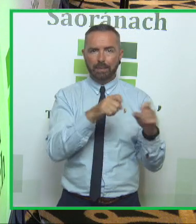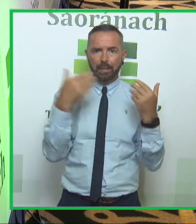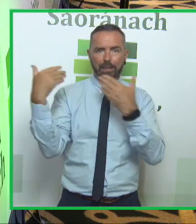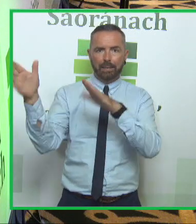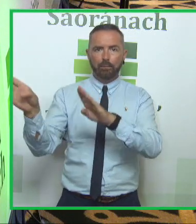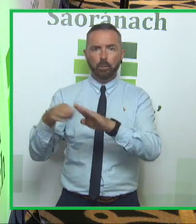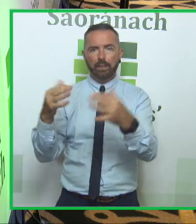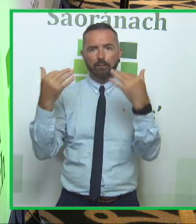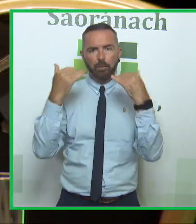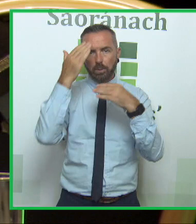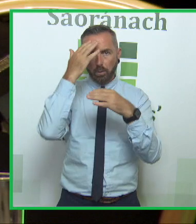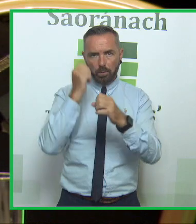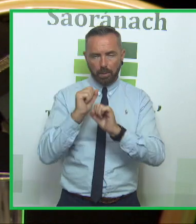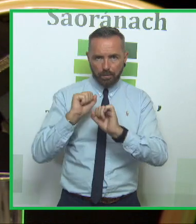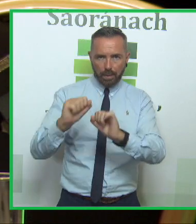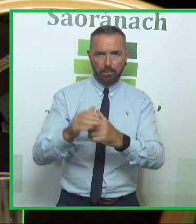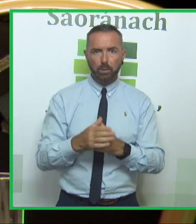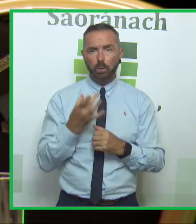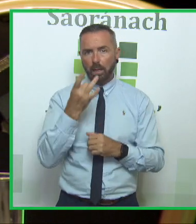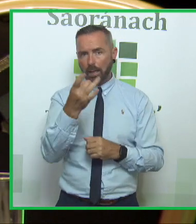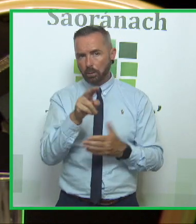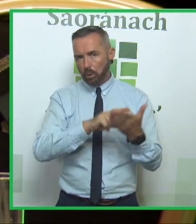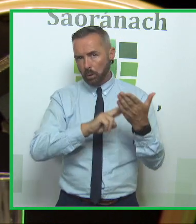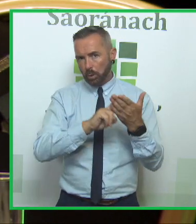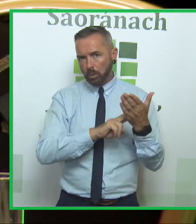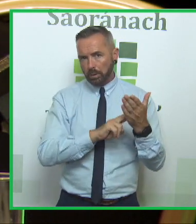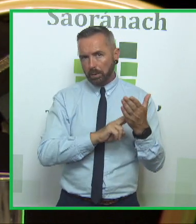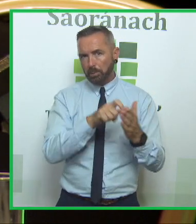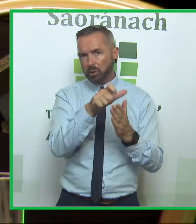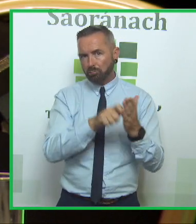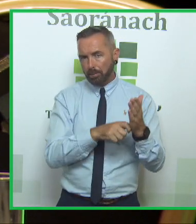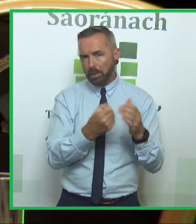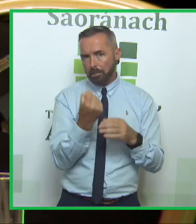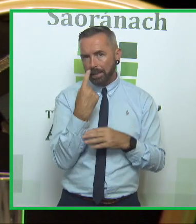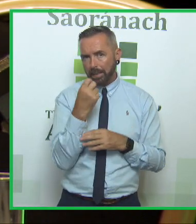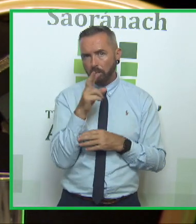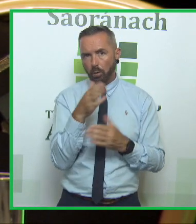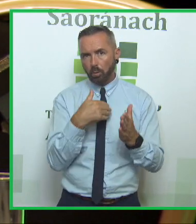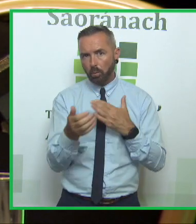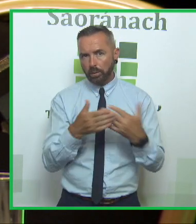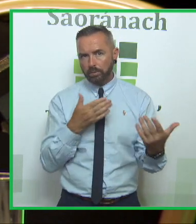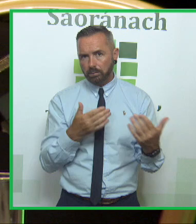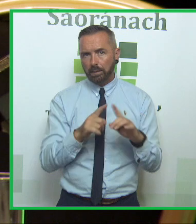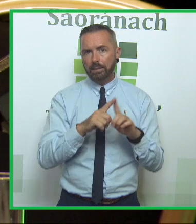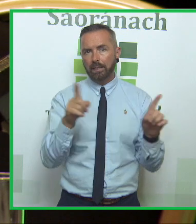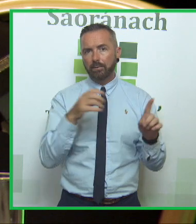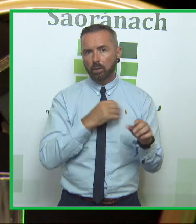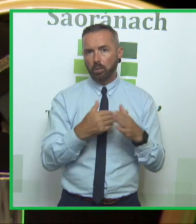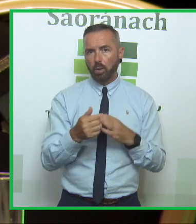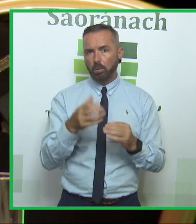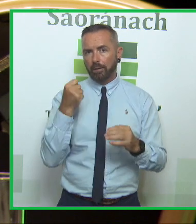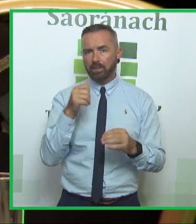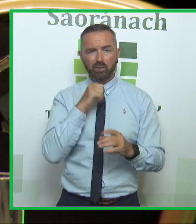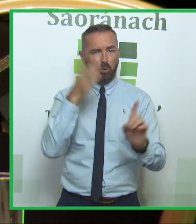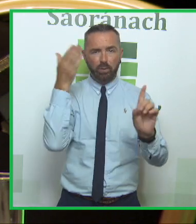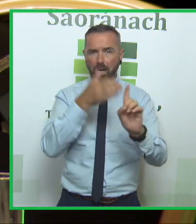to know tailored to them. So we'll ask things like, are you using prescription medication? How are you going to use this? So that's a little bit different with ours. So we'd no targets. We